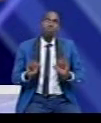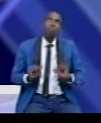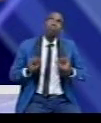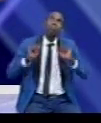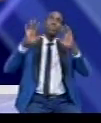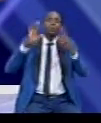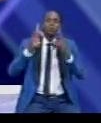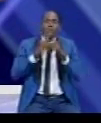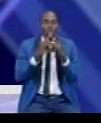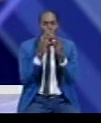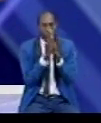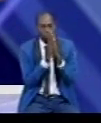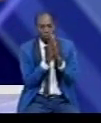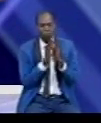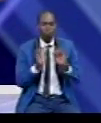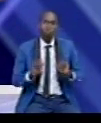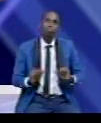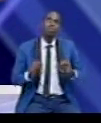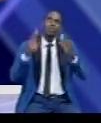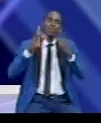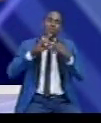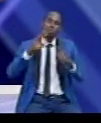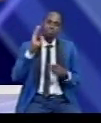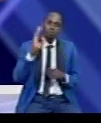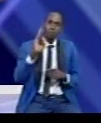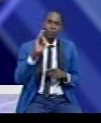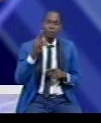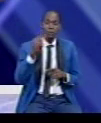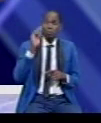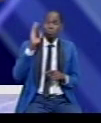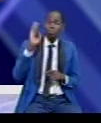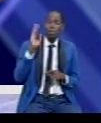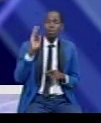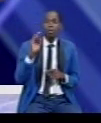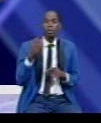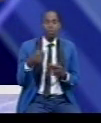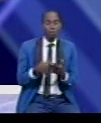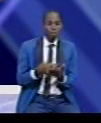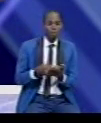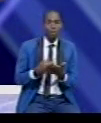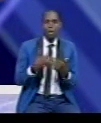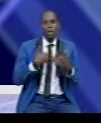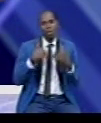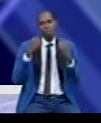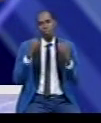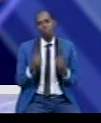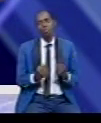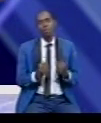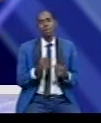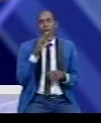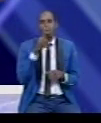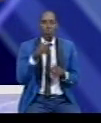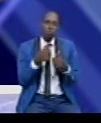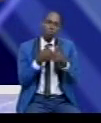the gospel. The gospel has power. Are you following him?